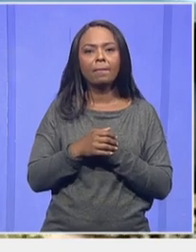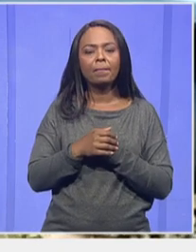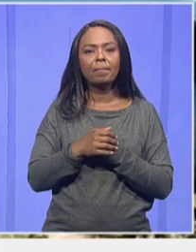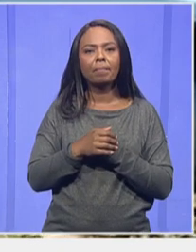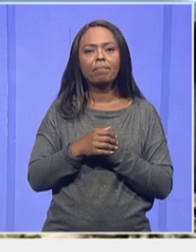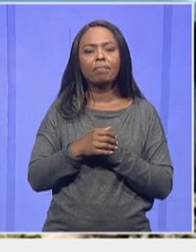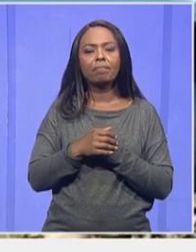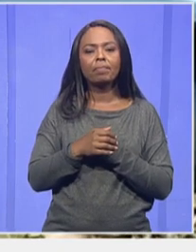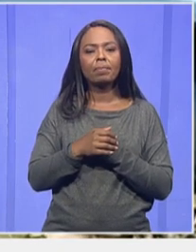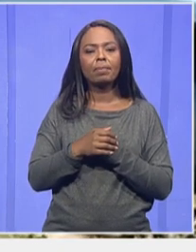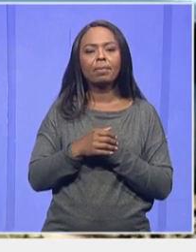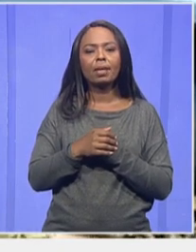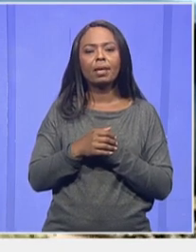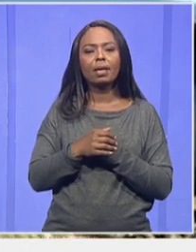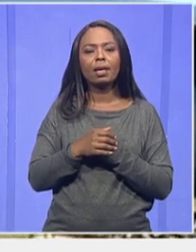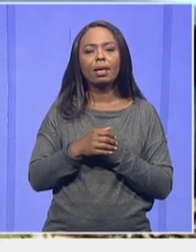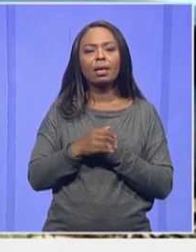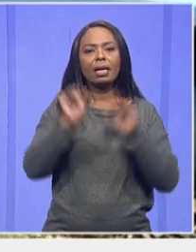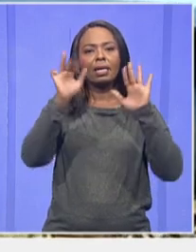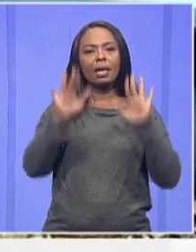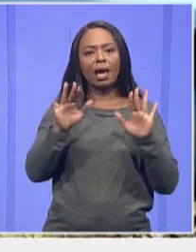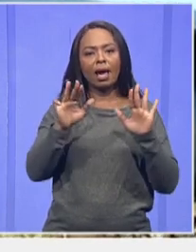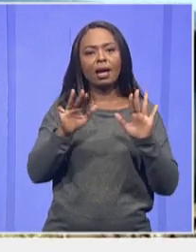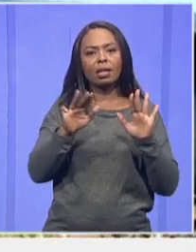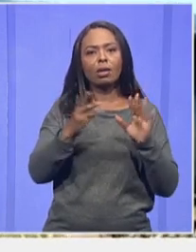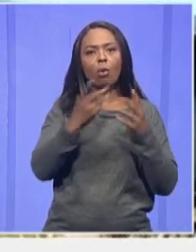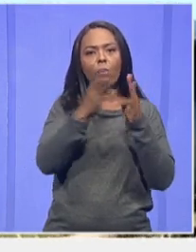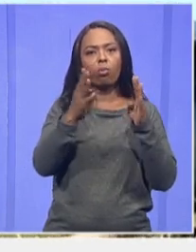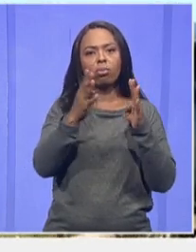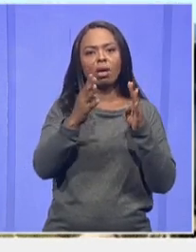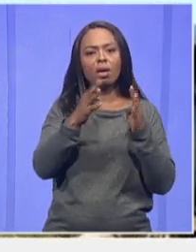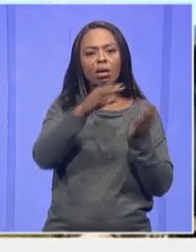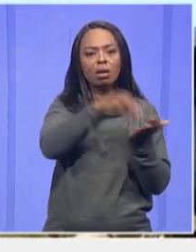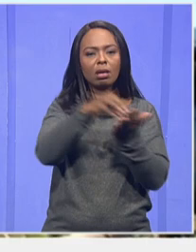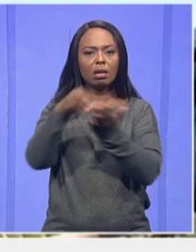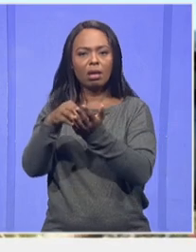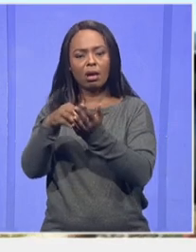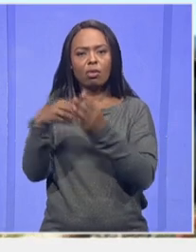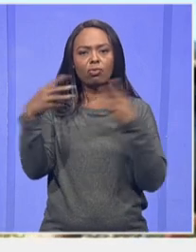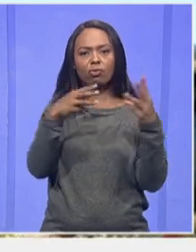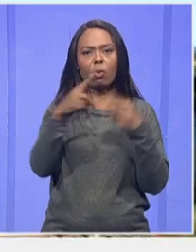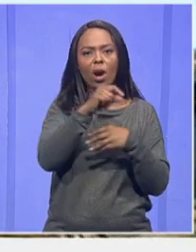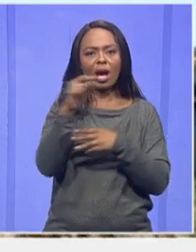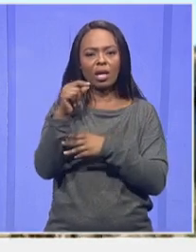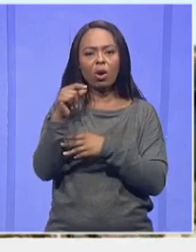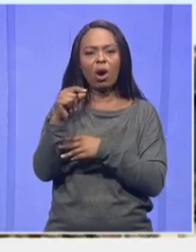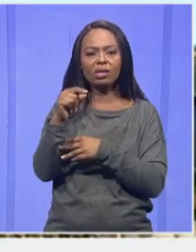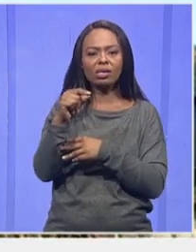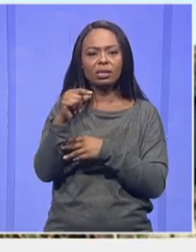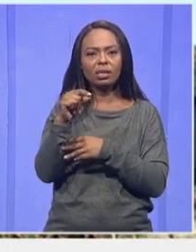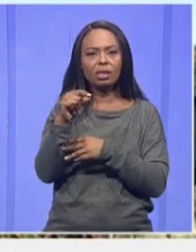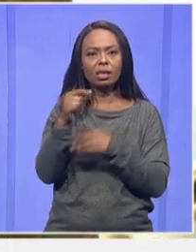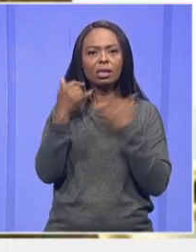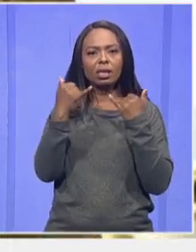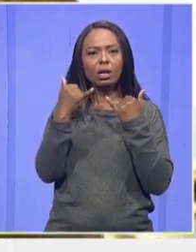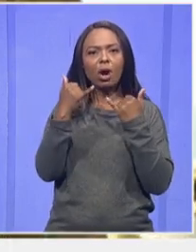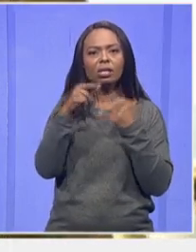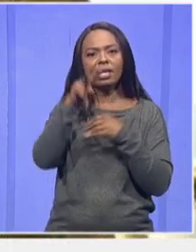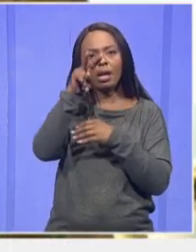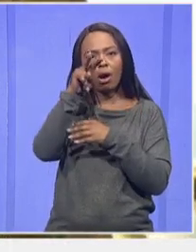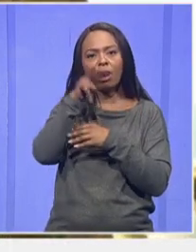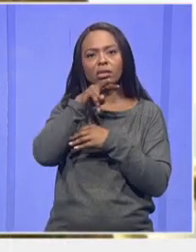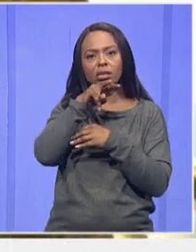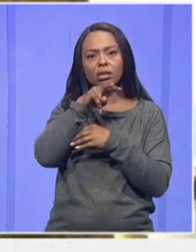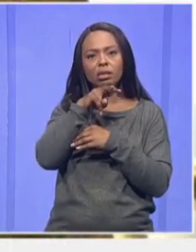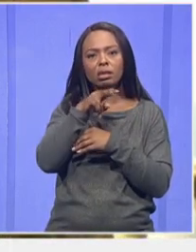Nine wars were fought over land and cattle for nearly 100 years between white colonialists and African people. King